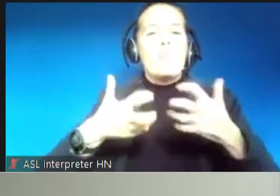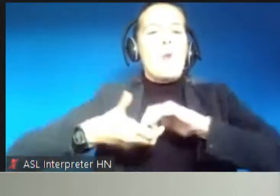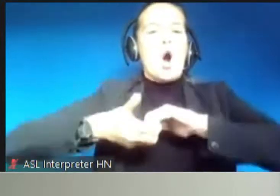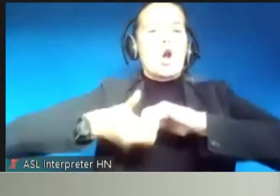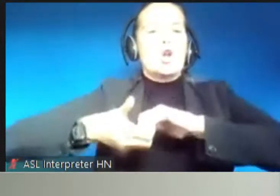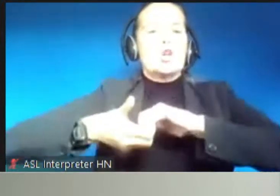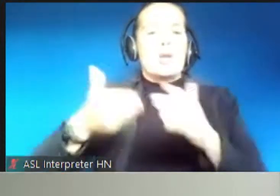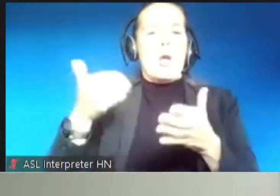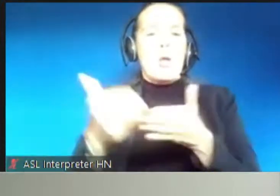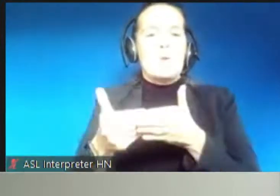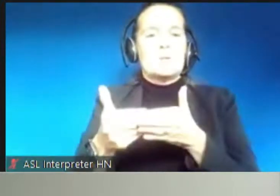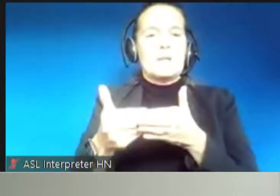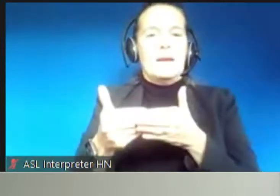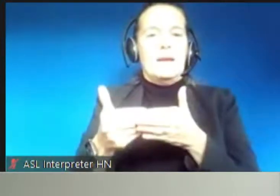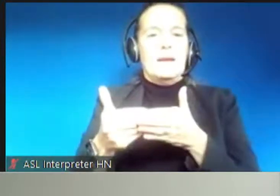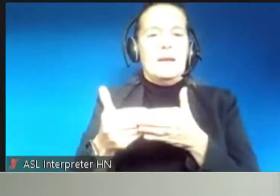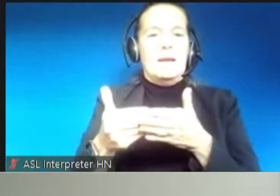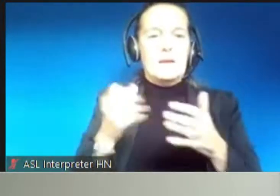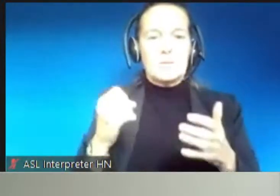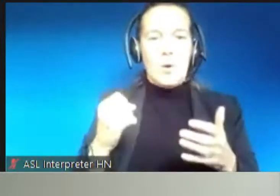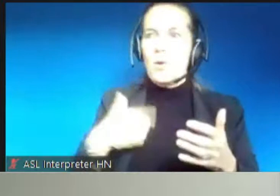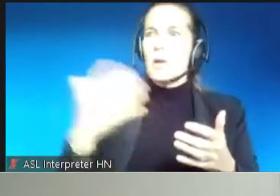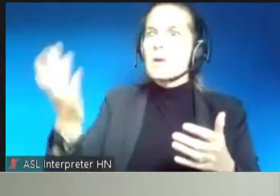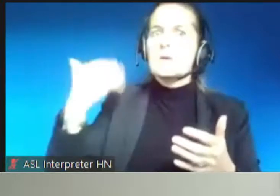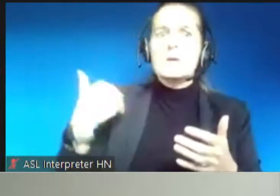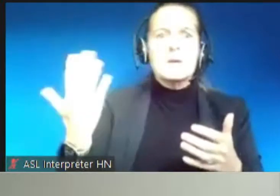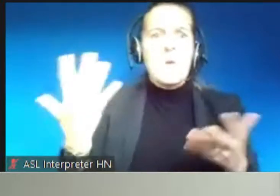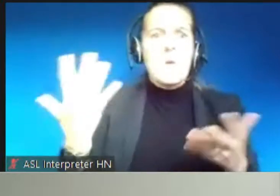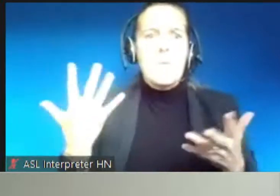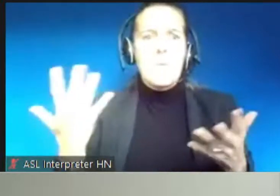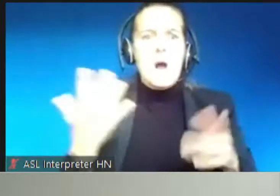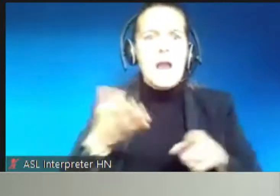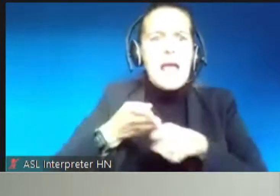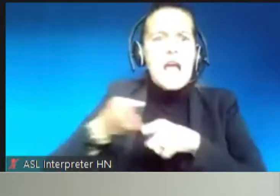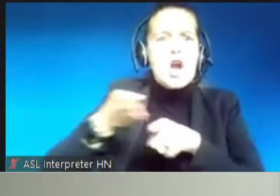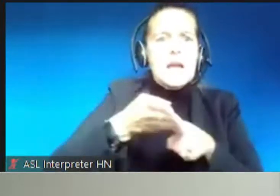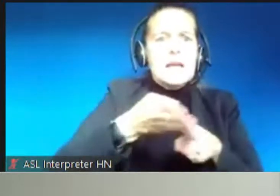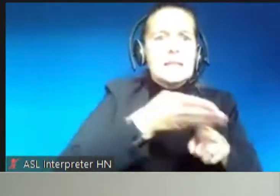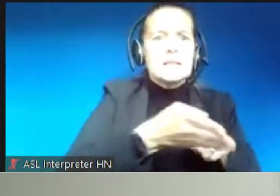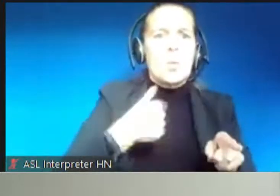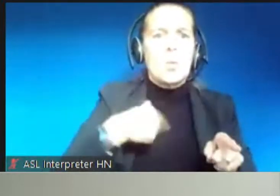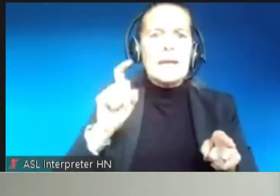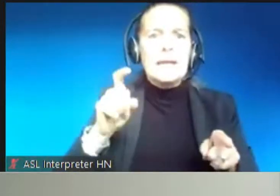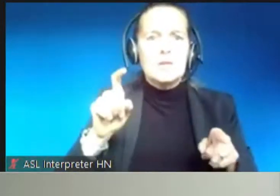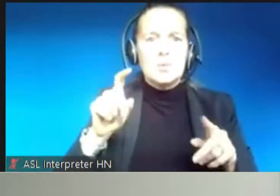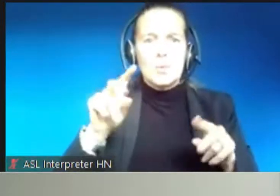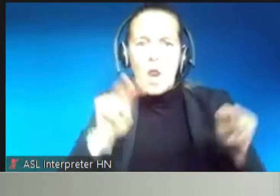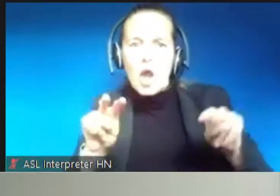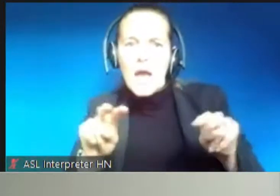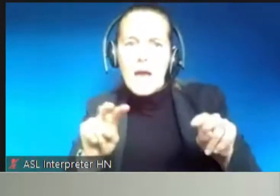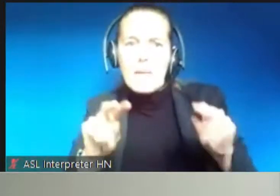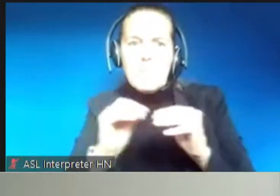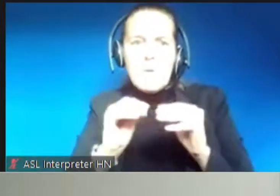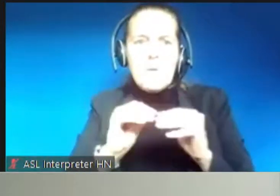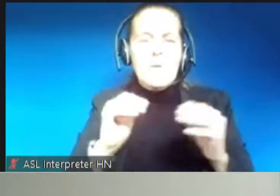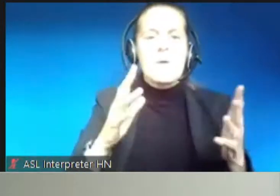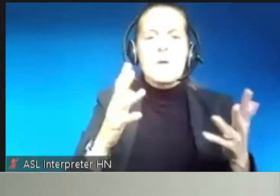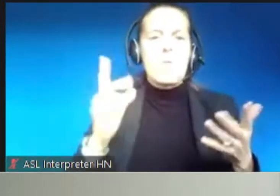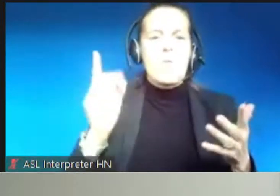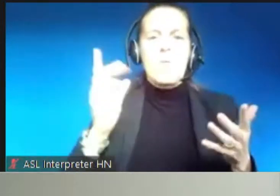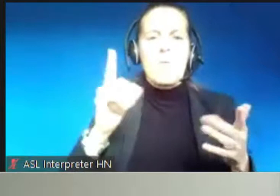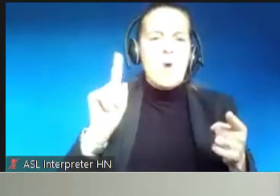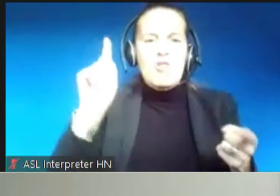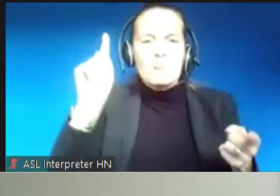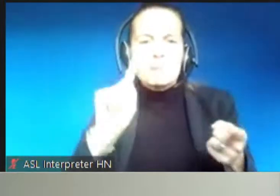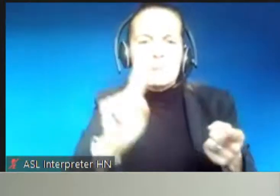from them about what areas we need to move more heavily on and where we should fall back. We did develop early on in the